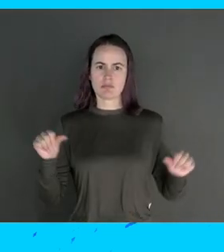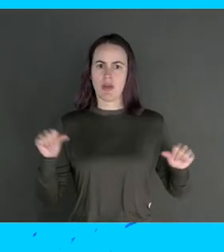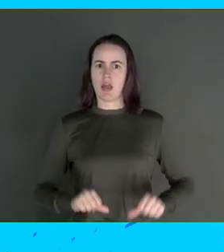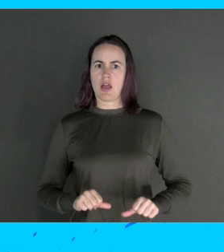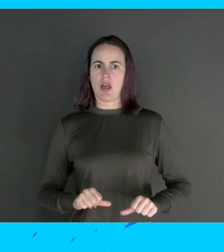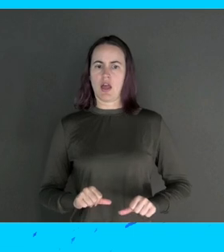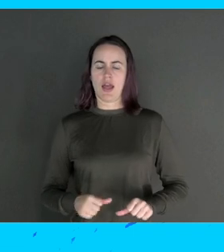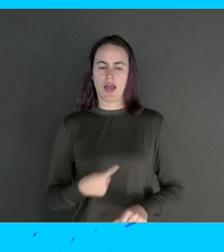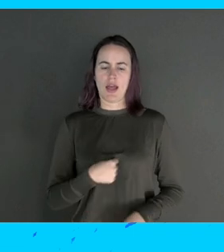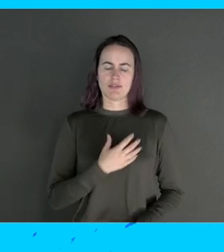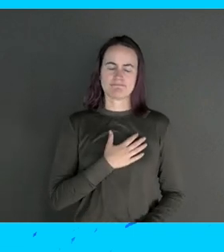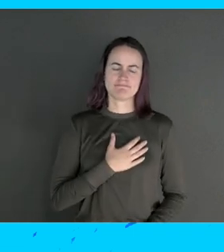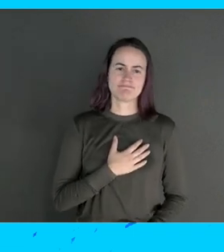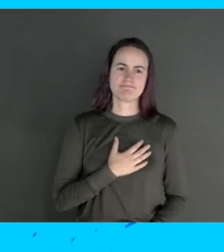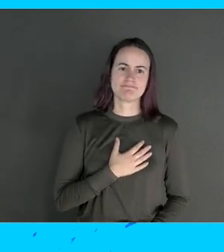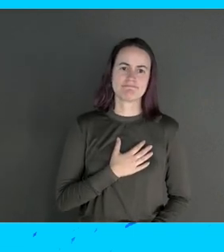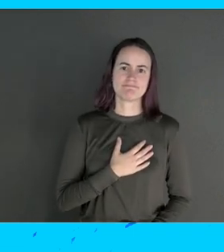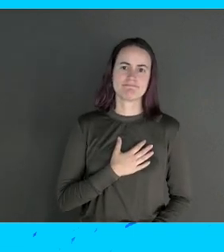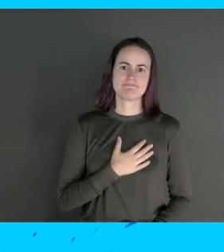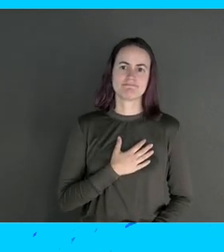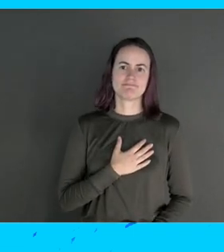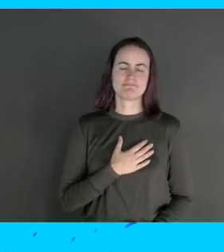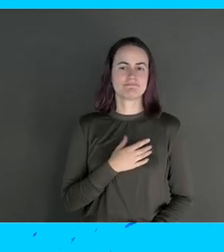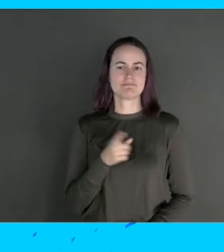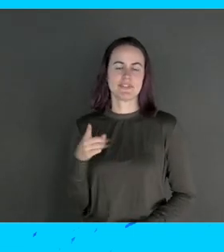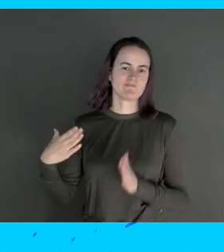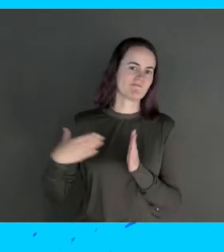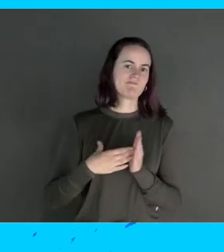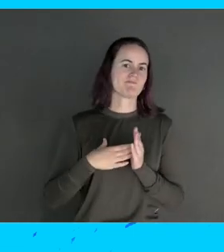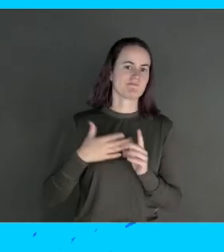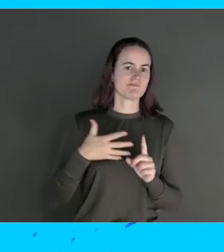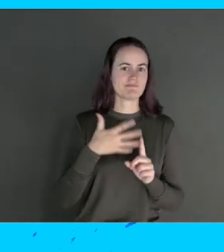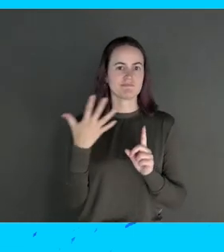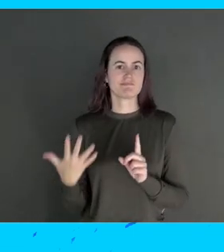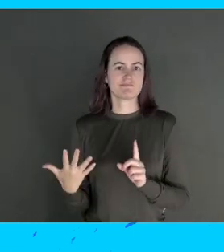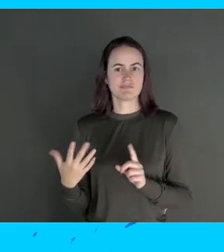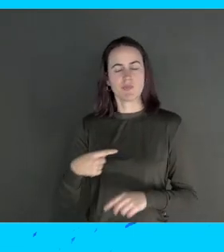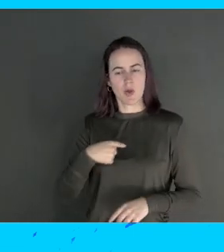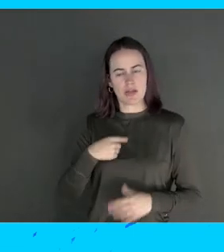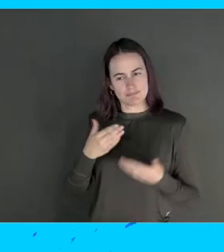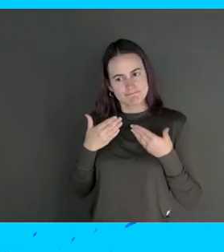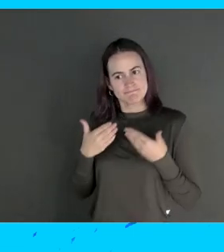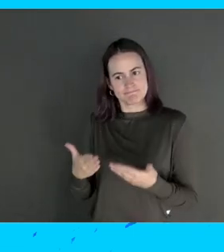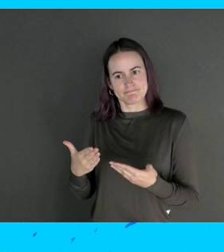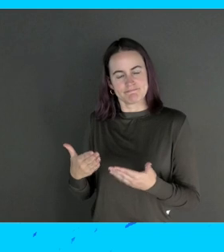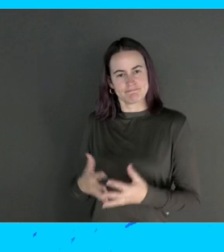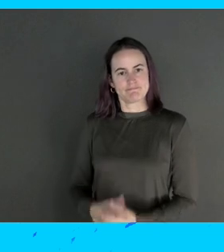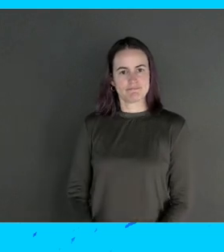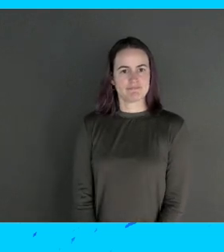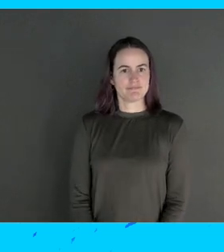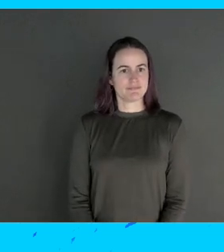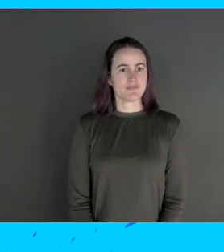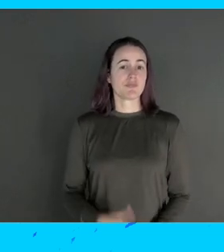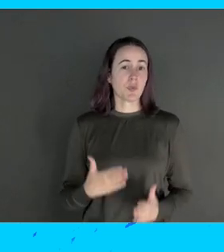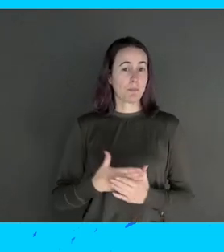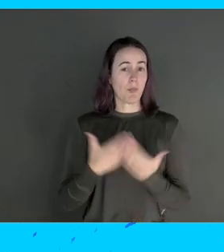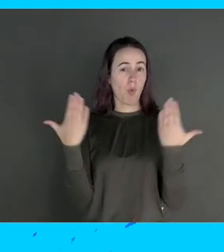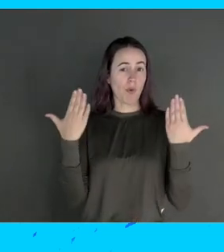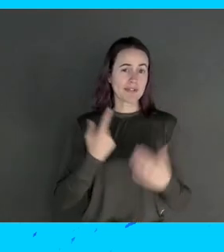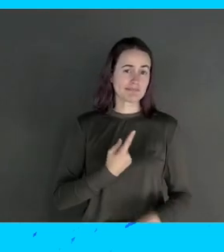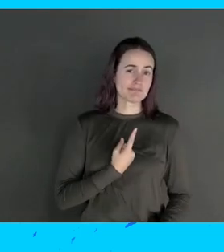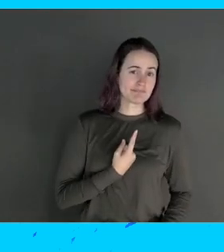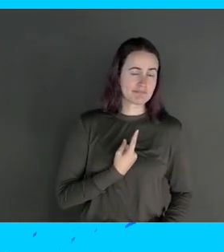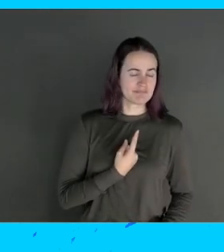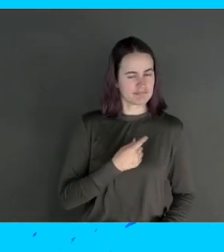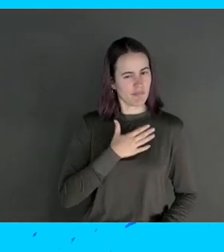burning for him, but he was homophobic, so I suppressed my attraction. One morning, while alone, I wanted to send him a text